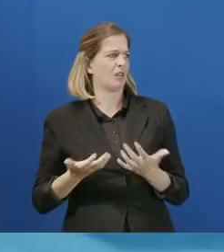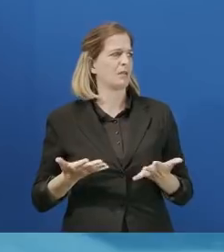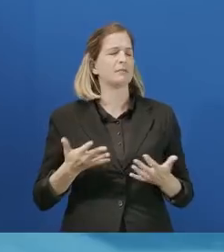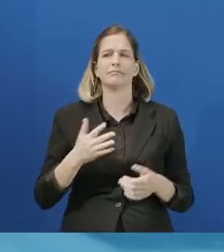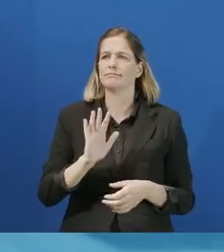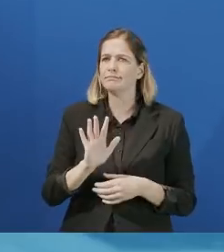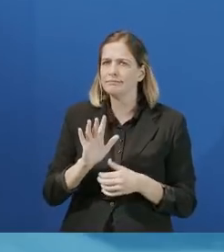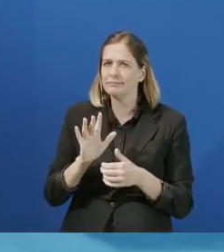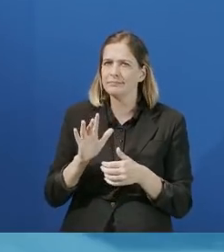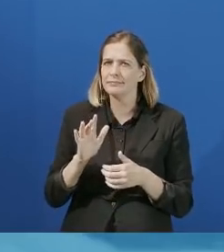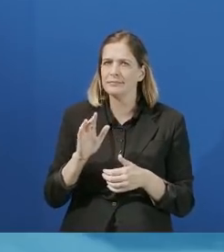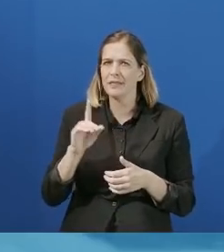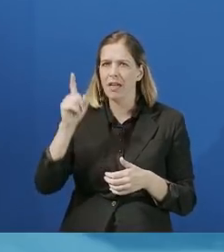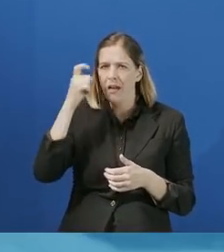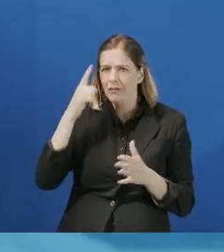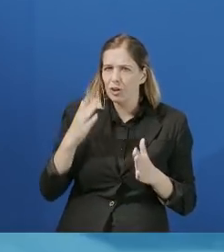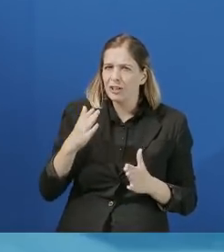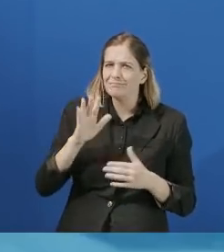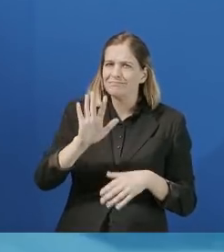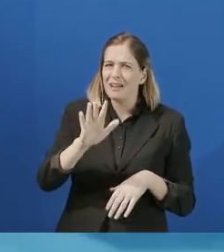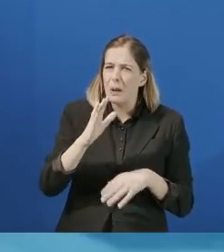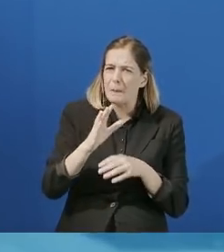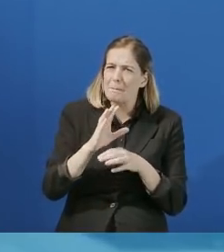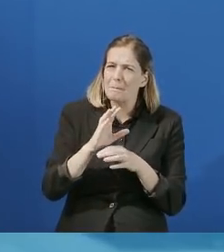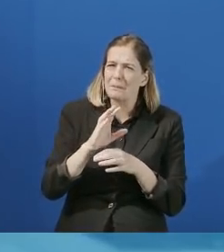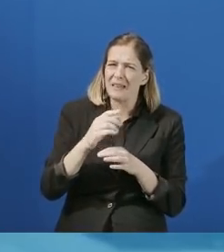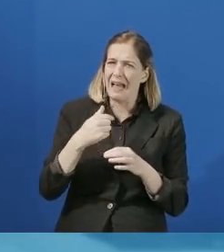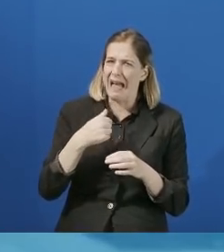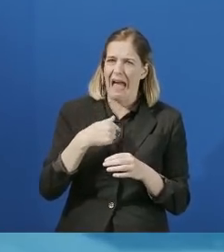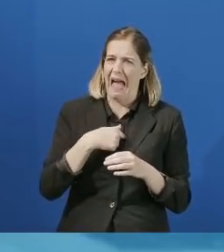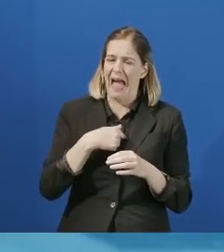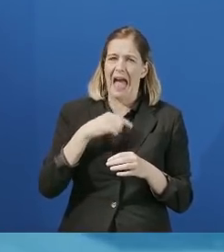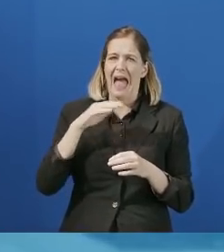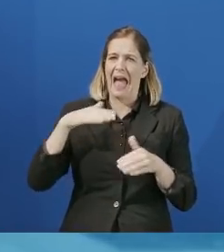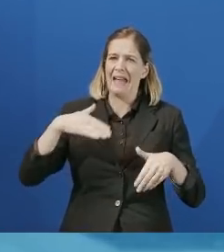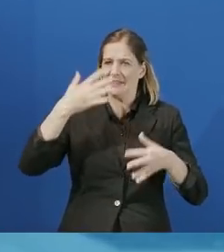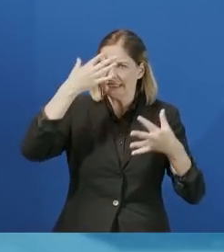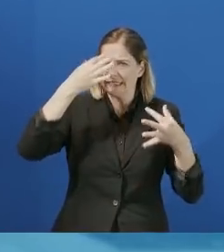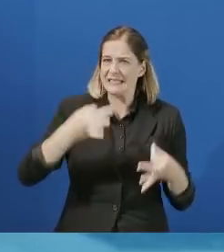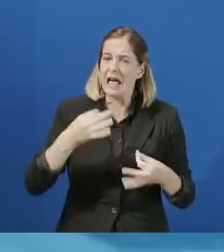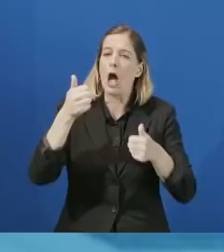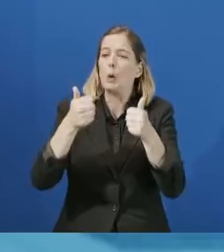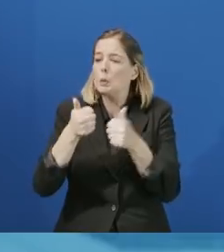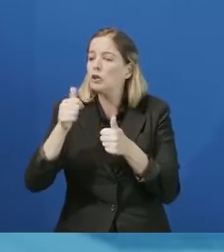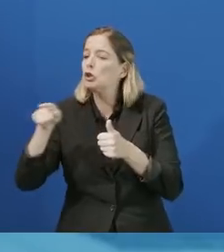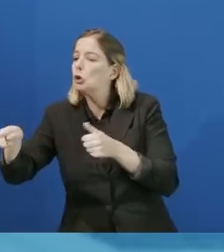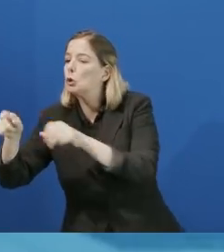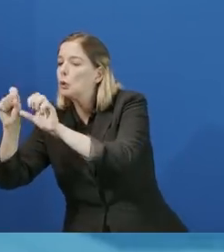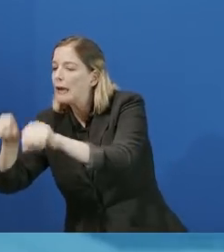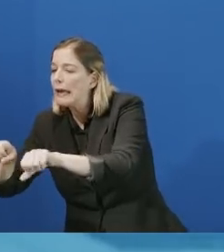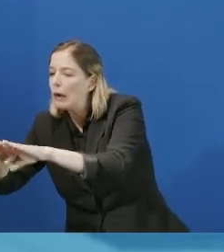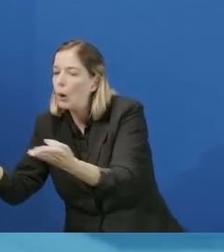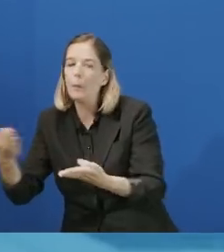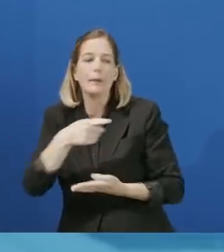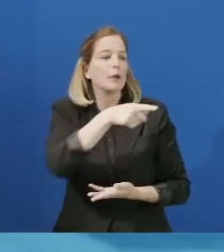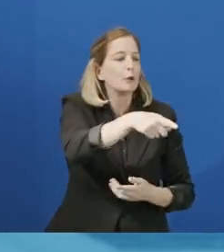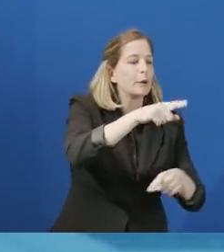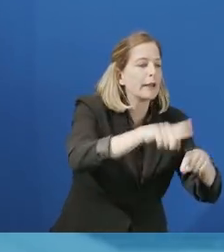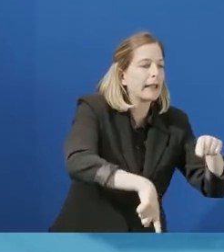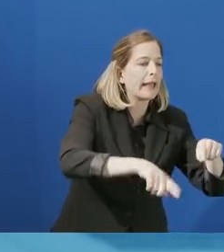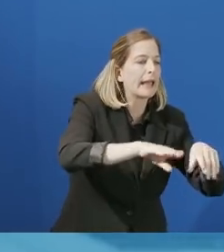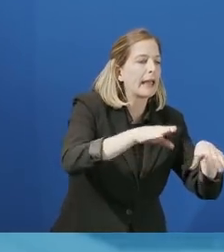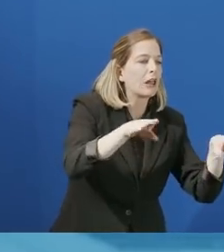we have not made decisions about what places can actually function. We have made decisions around what is the